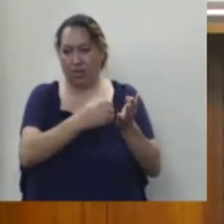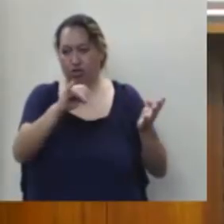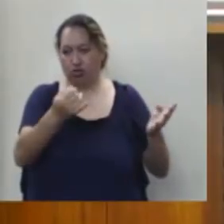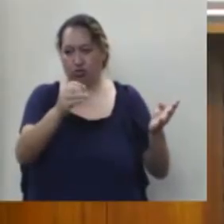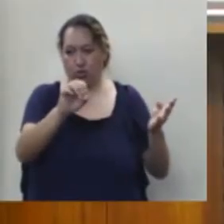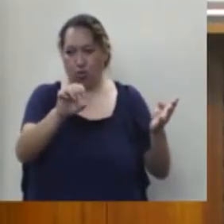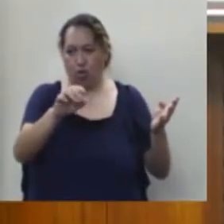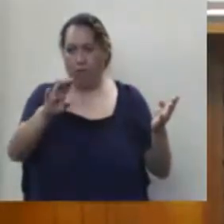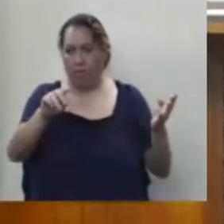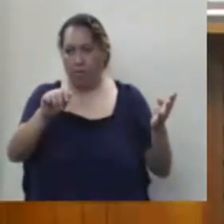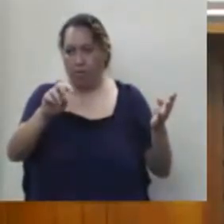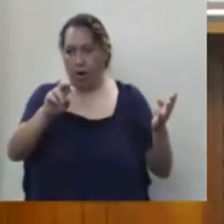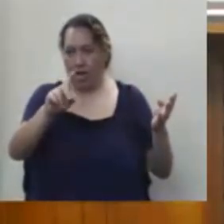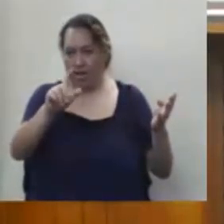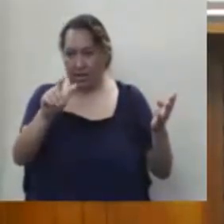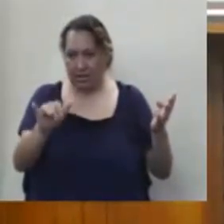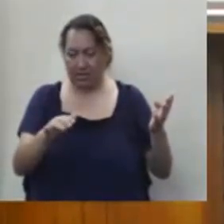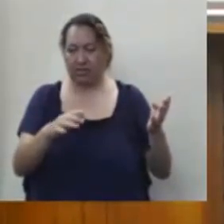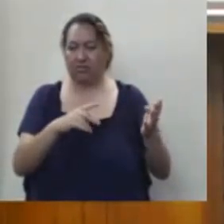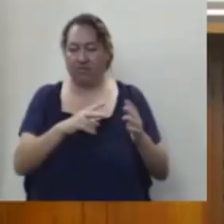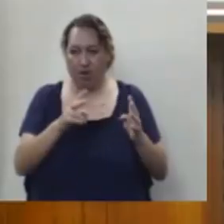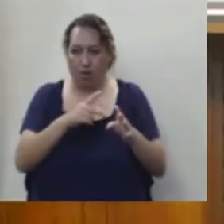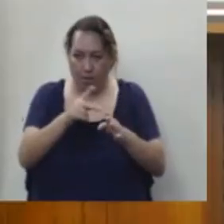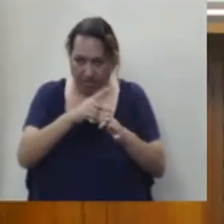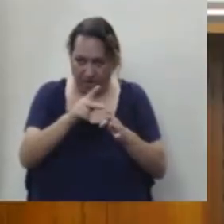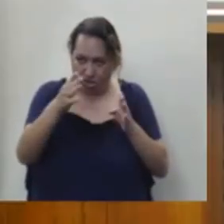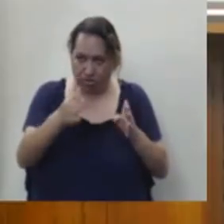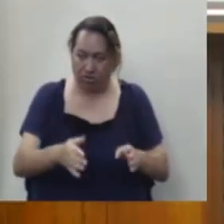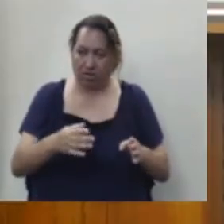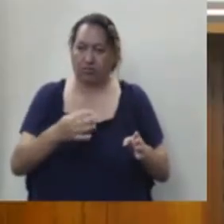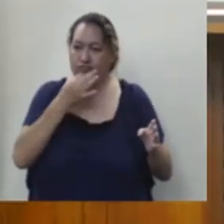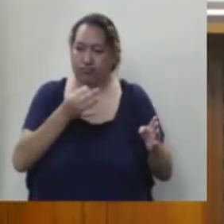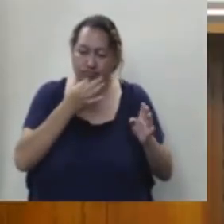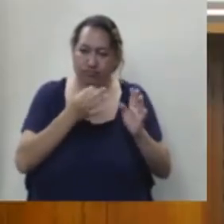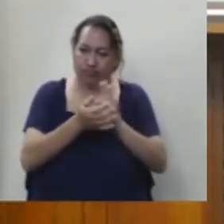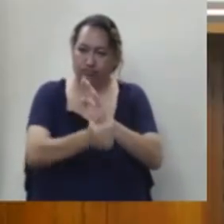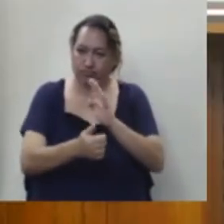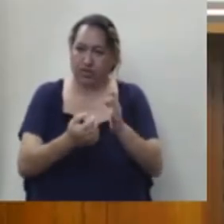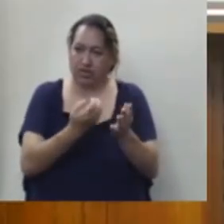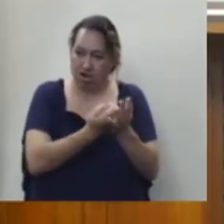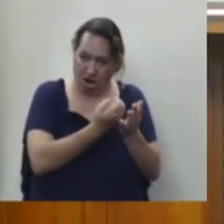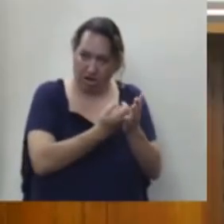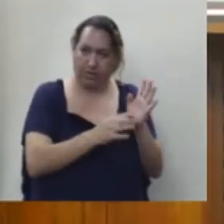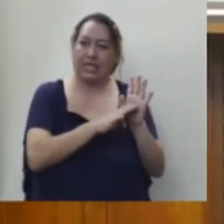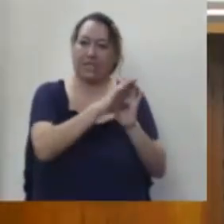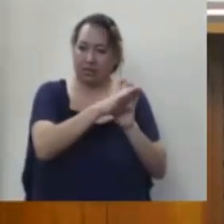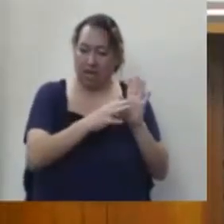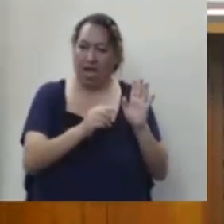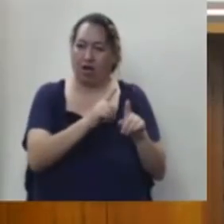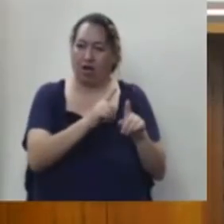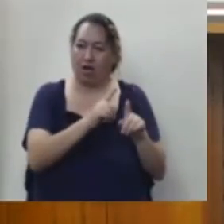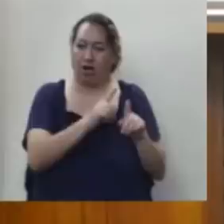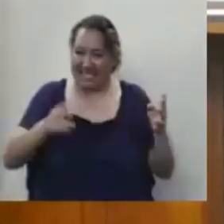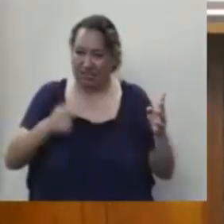very professional, very expert in the economy, and has a history with working within not just